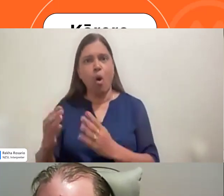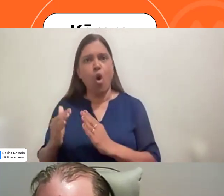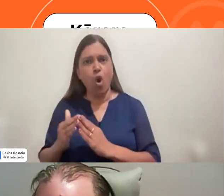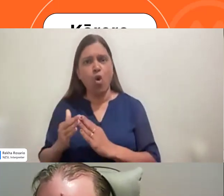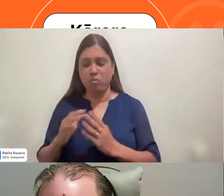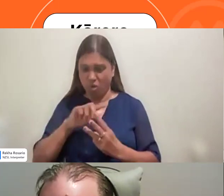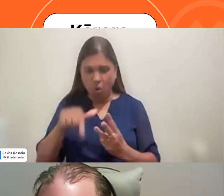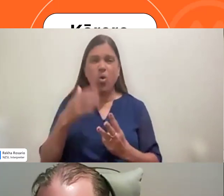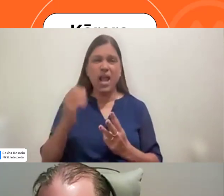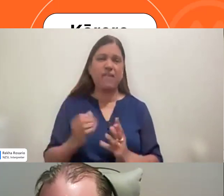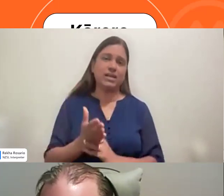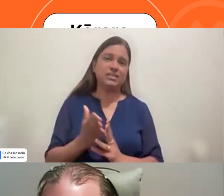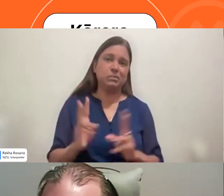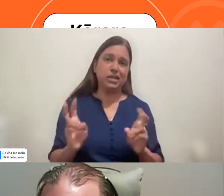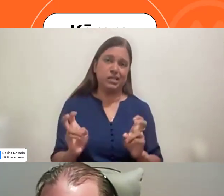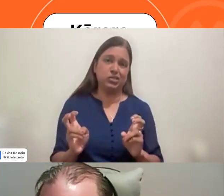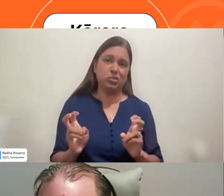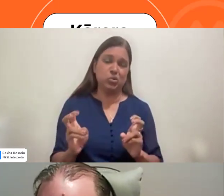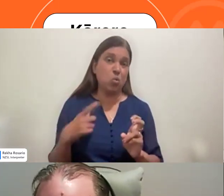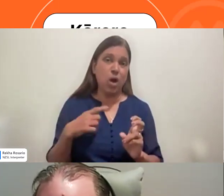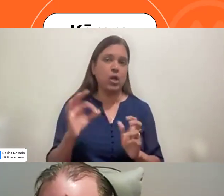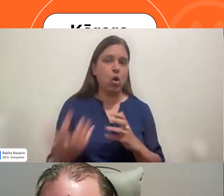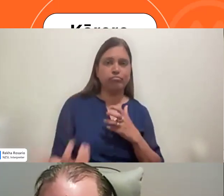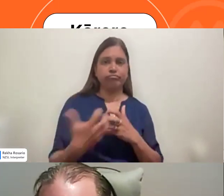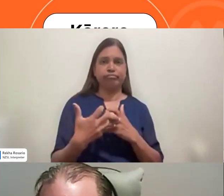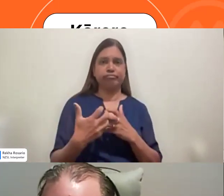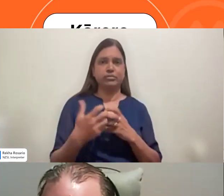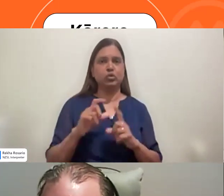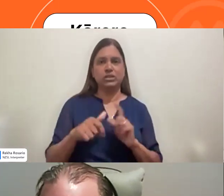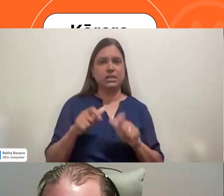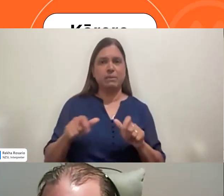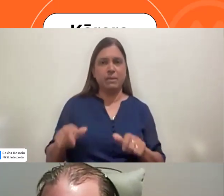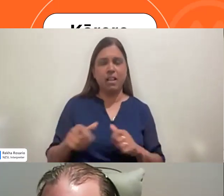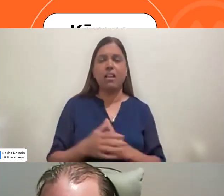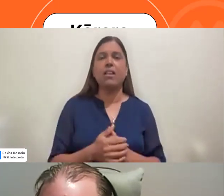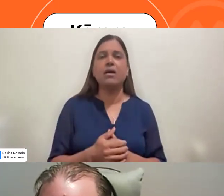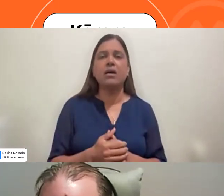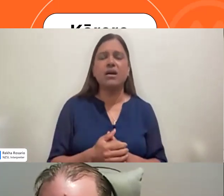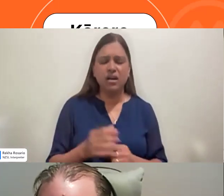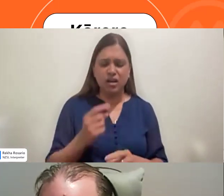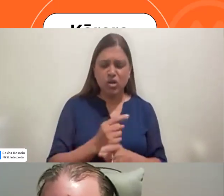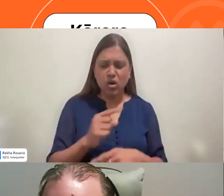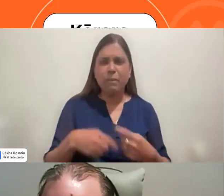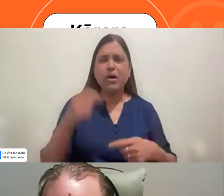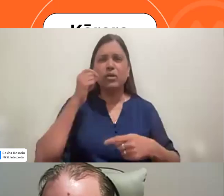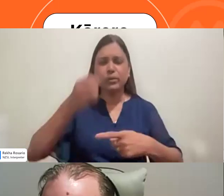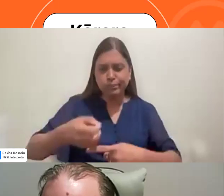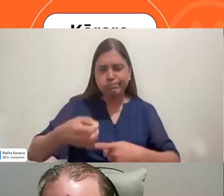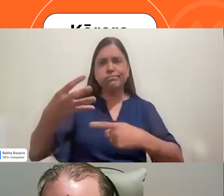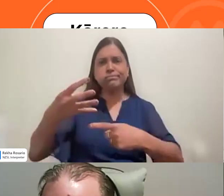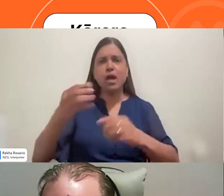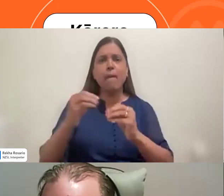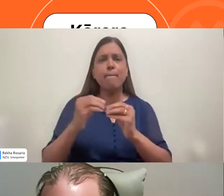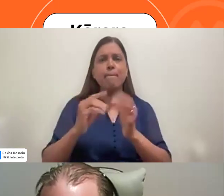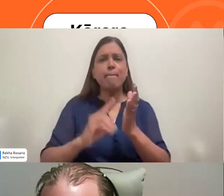And that sort of comes down to I think one of our blockers when it comes to accessibility. I